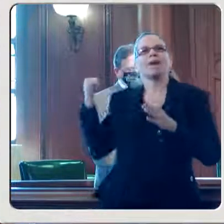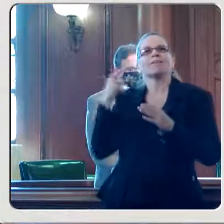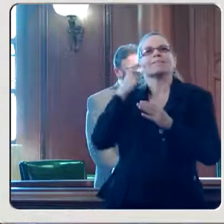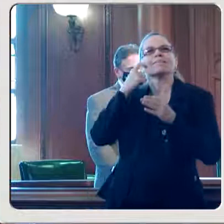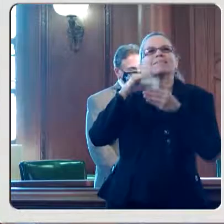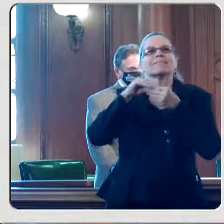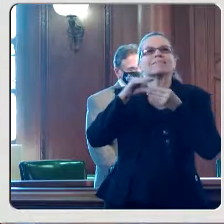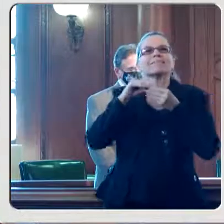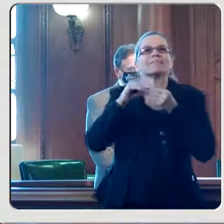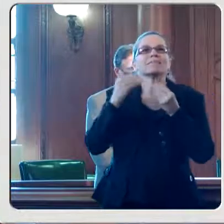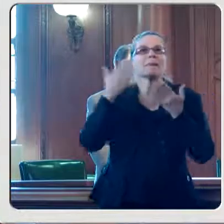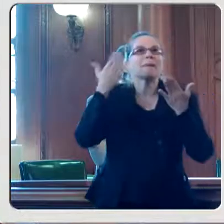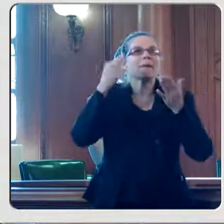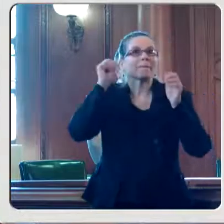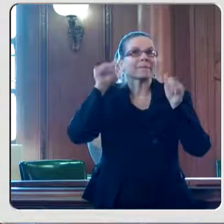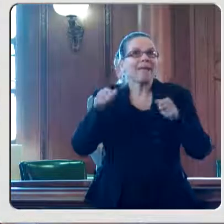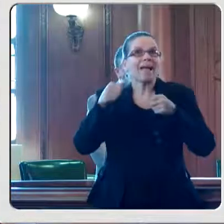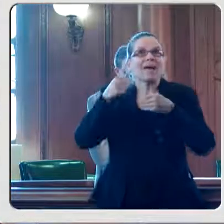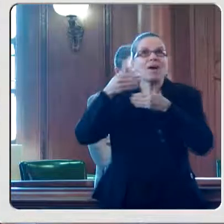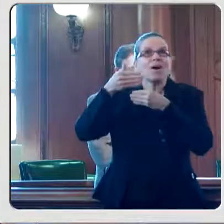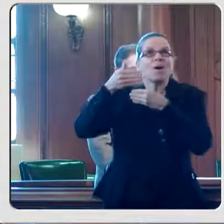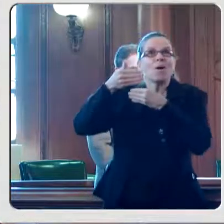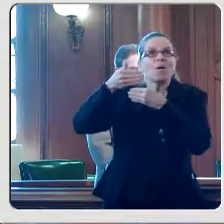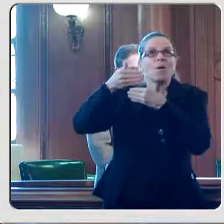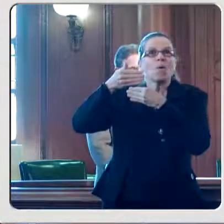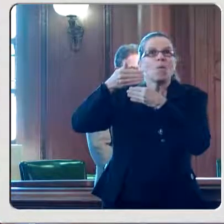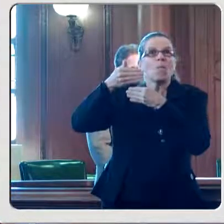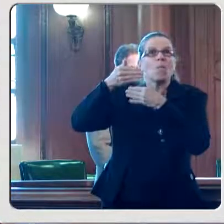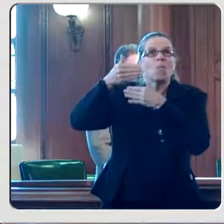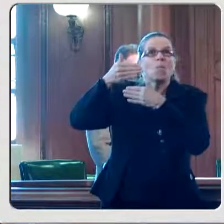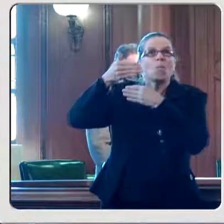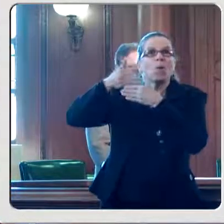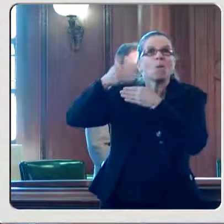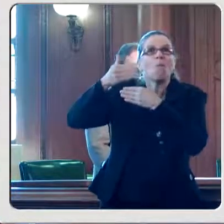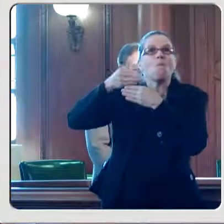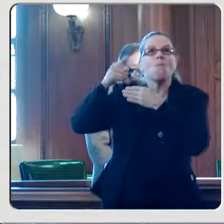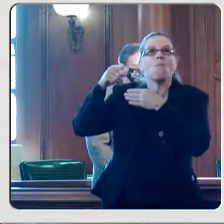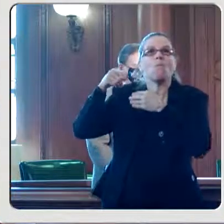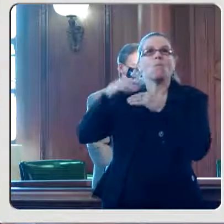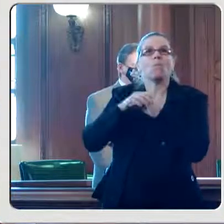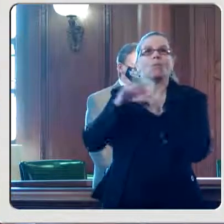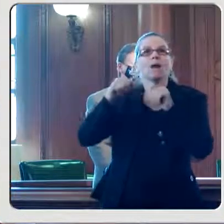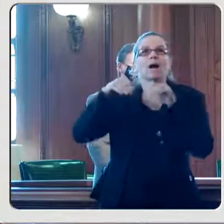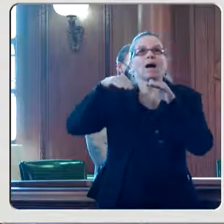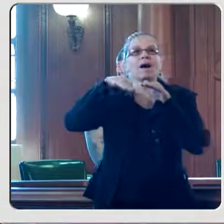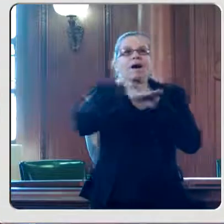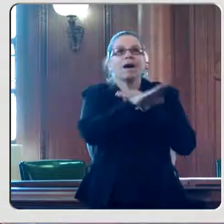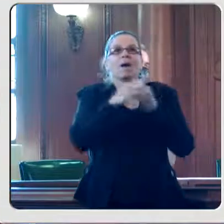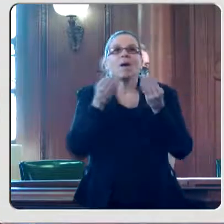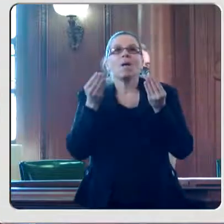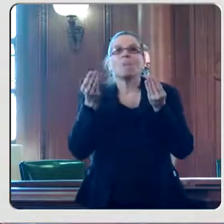the safety of the residents and the employees of the collector's office. We worked with